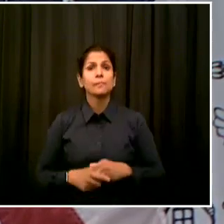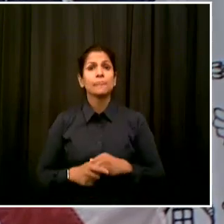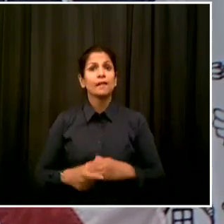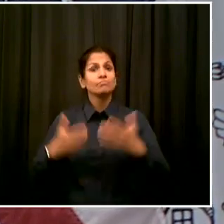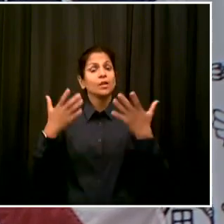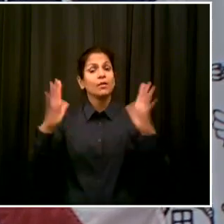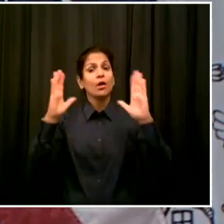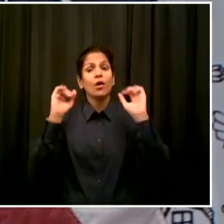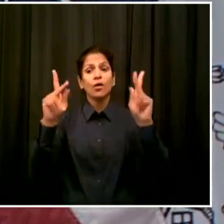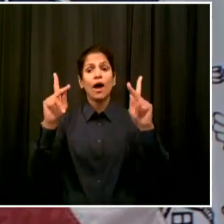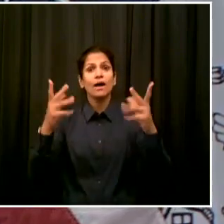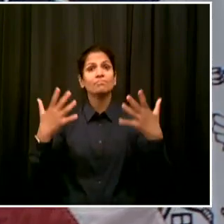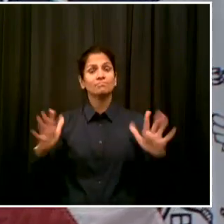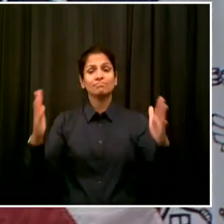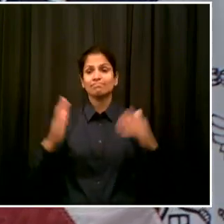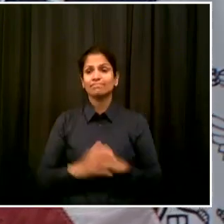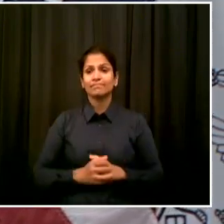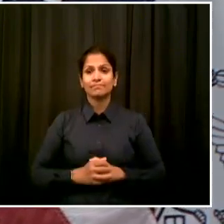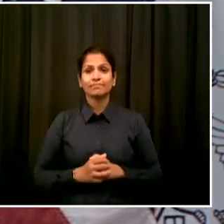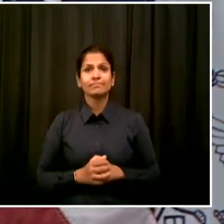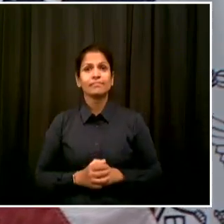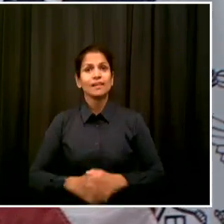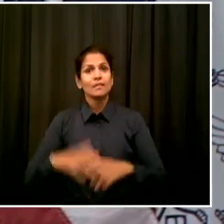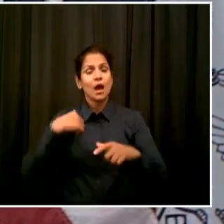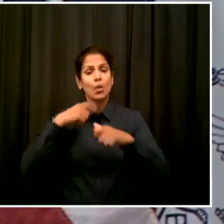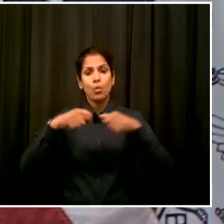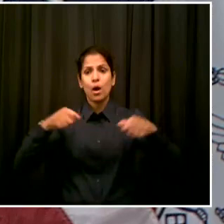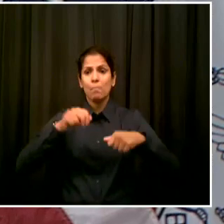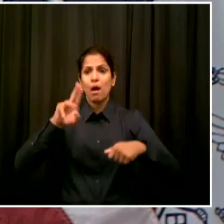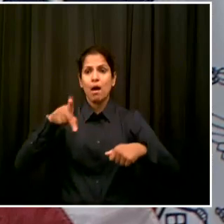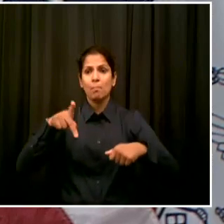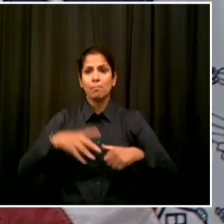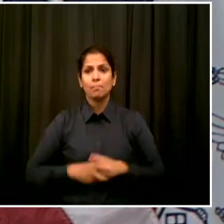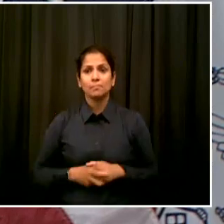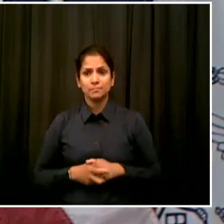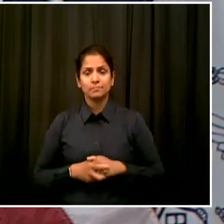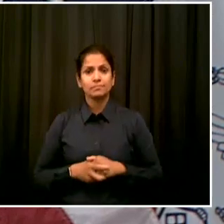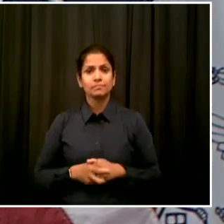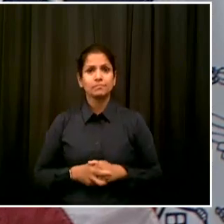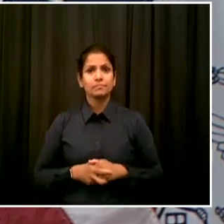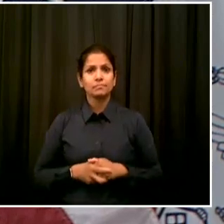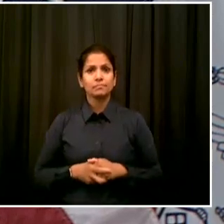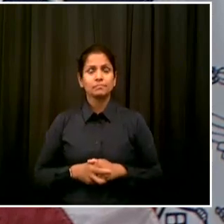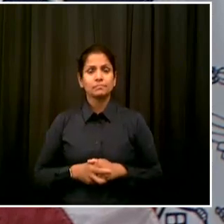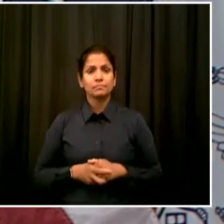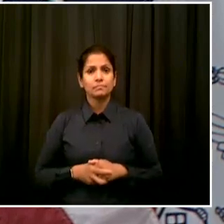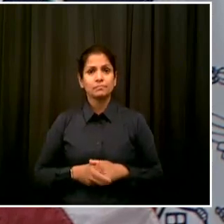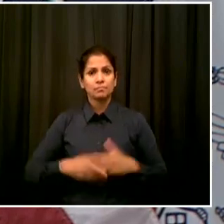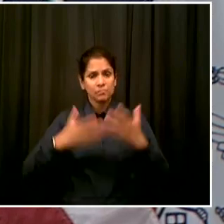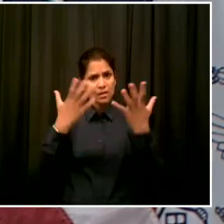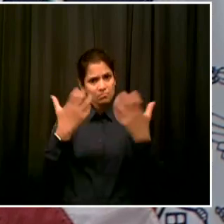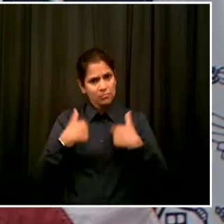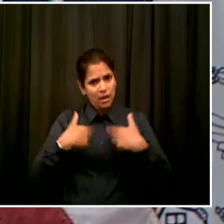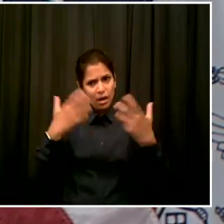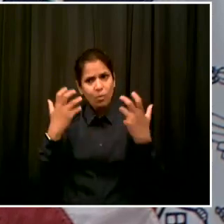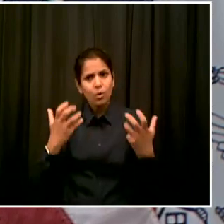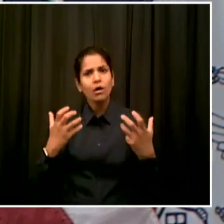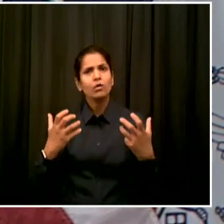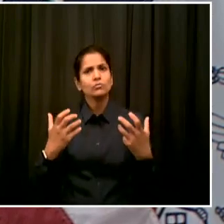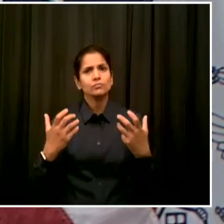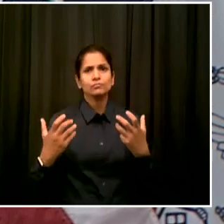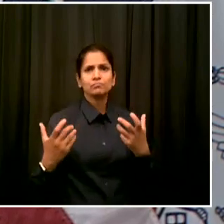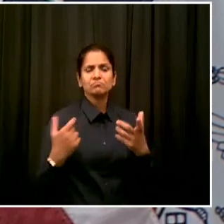As we conclude, I just want to say this, and it really harkens back to this